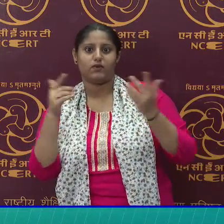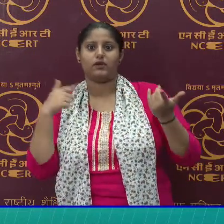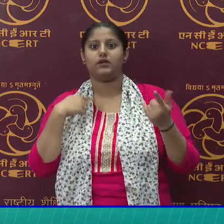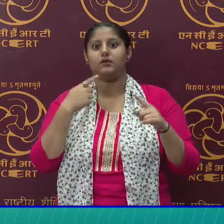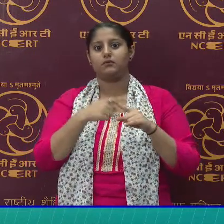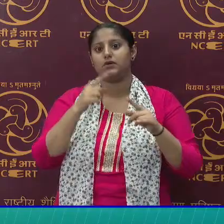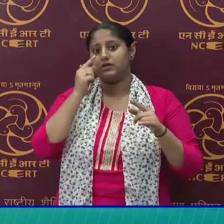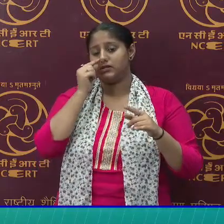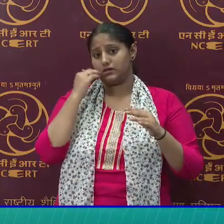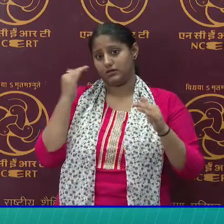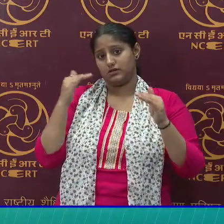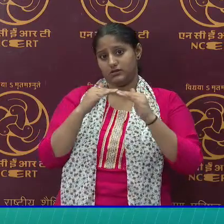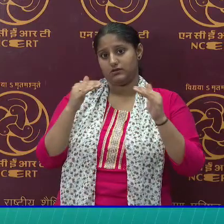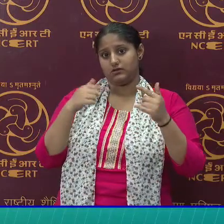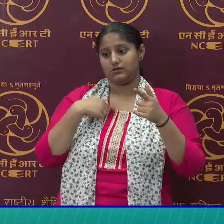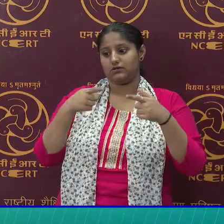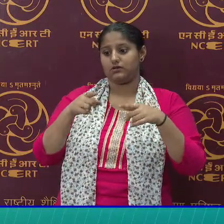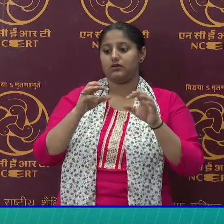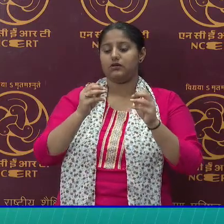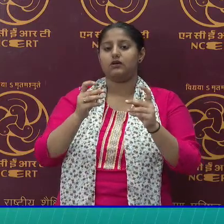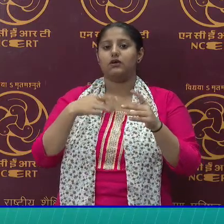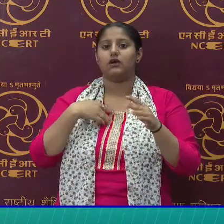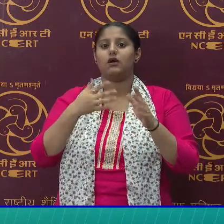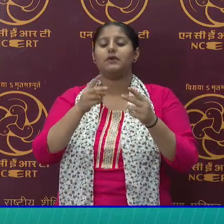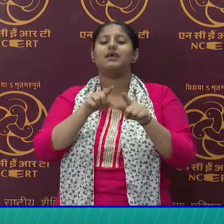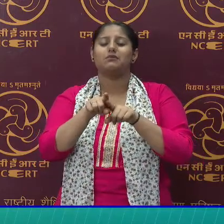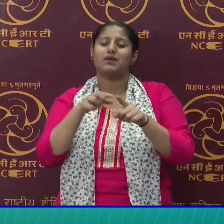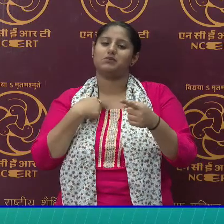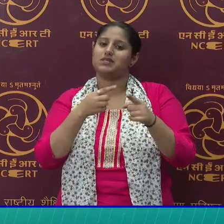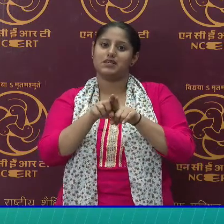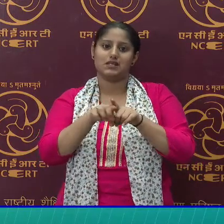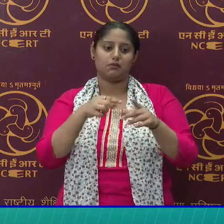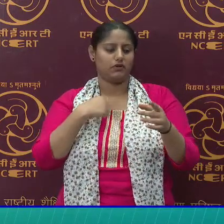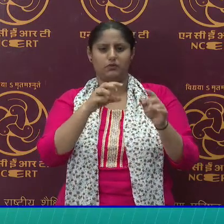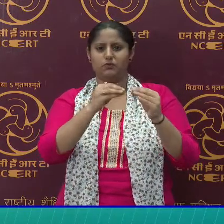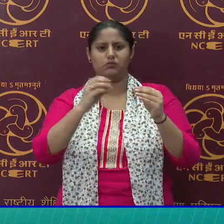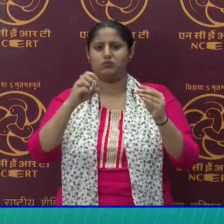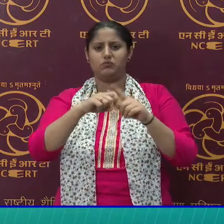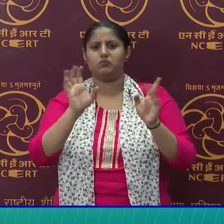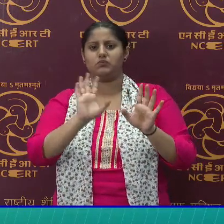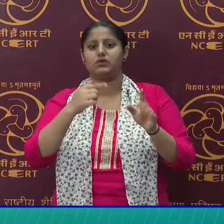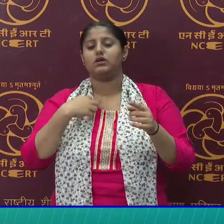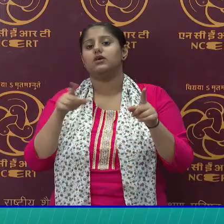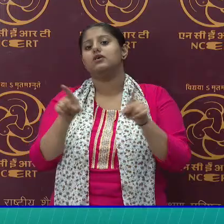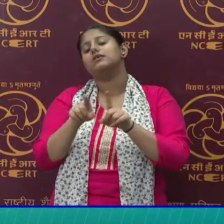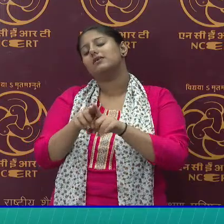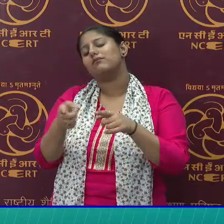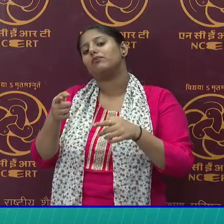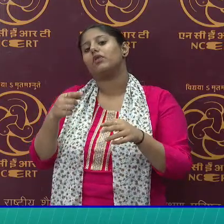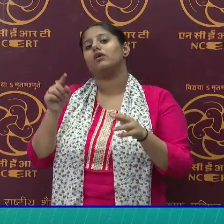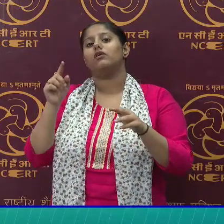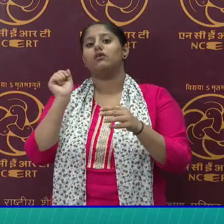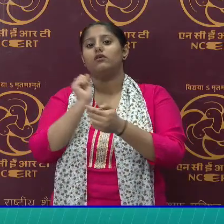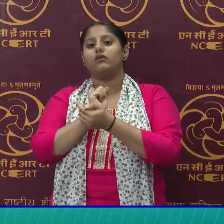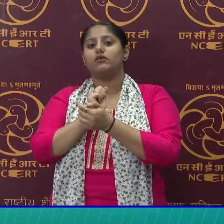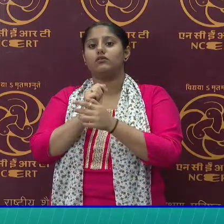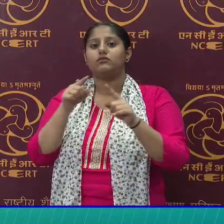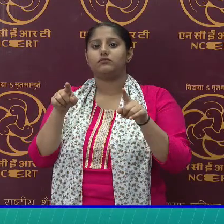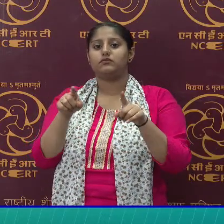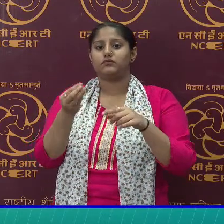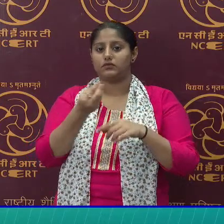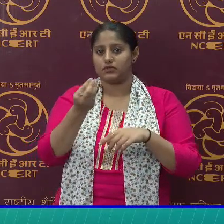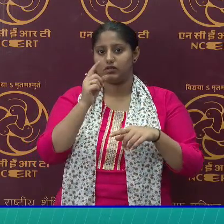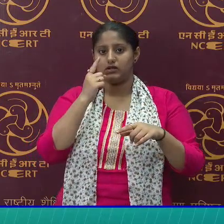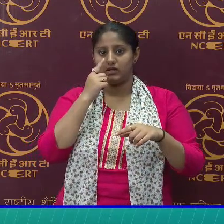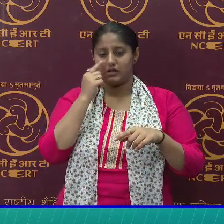is also addressed throughout the book. I am just giving this as an example. As we also saw with the traffic police. Yes. Yeah. So here